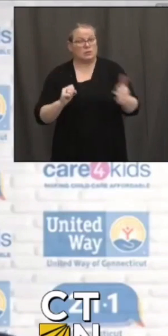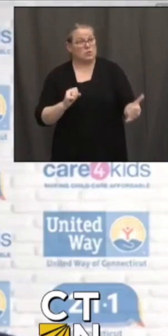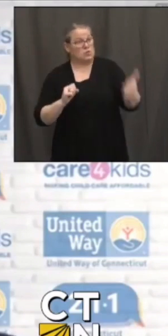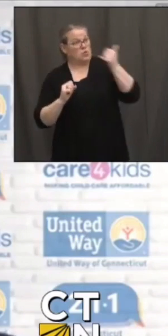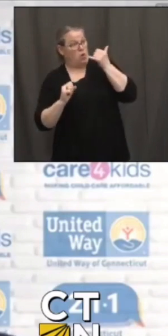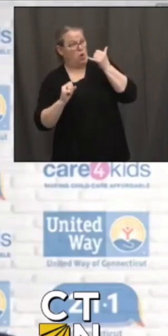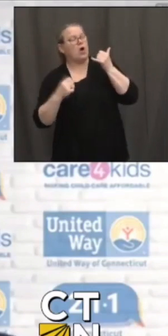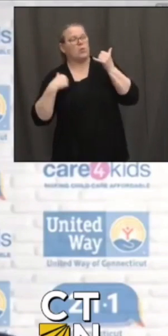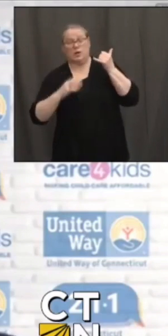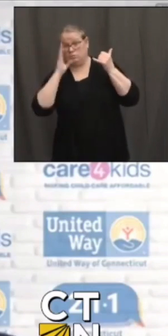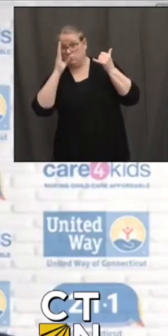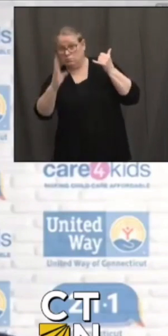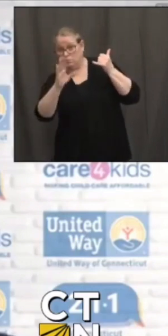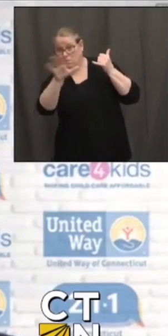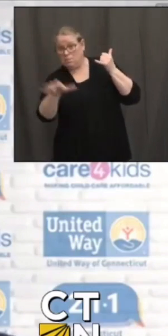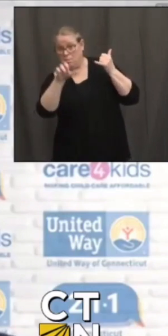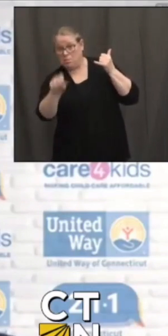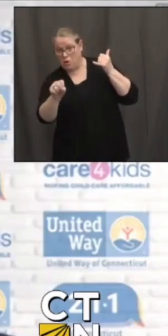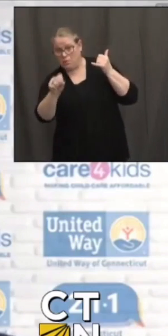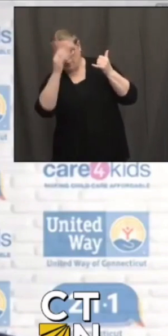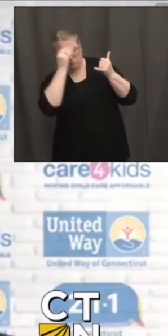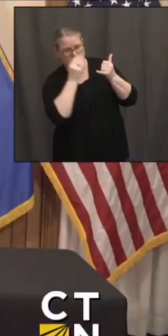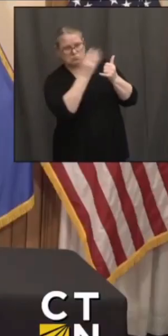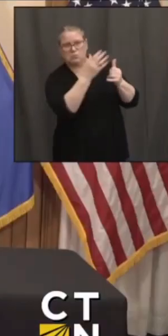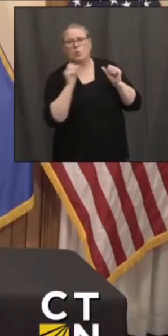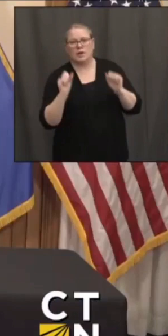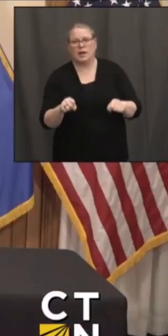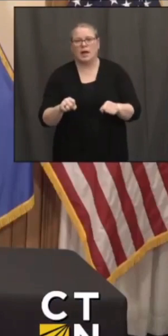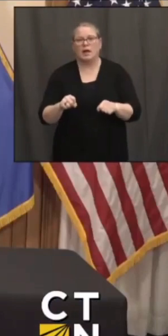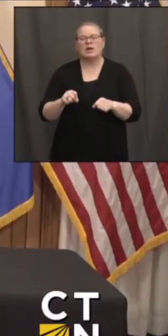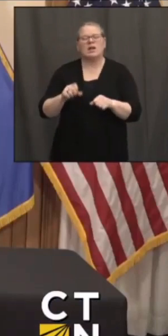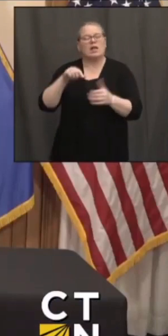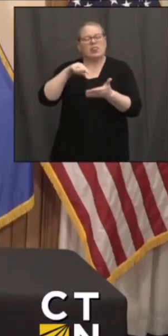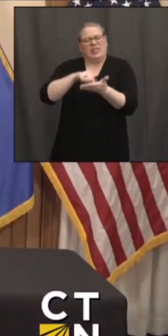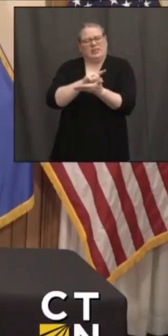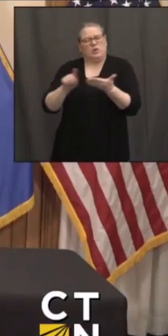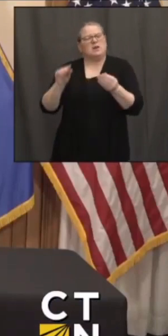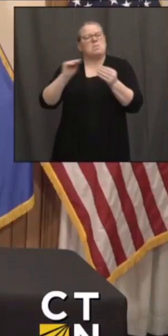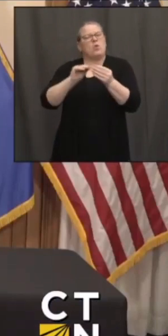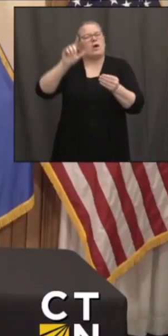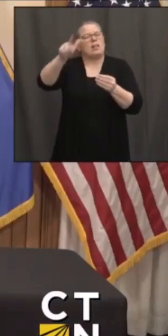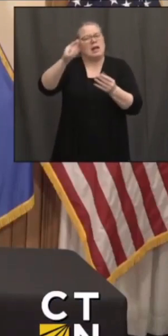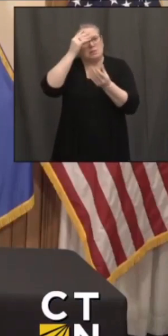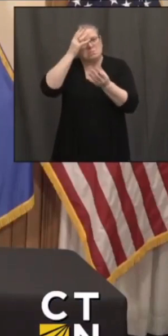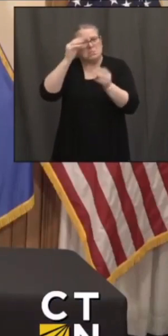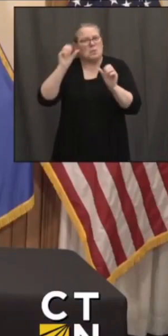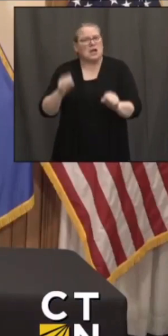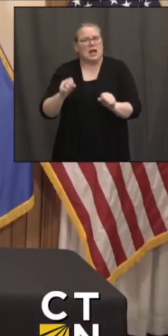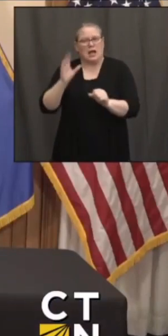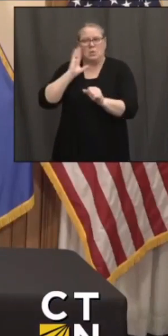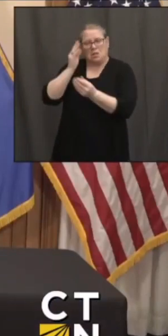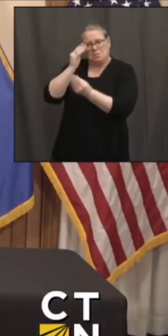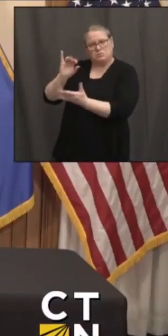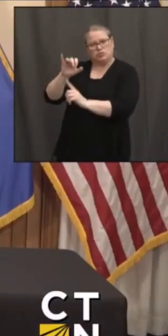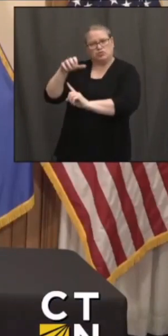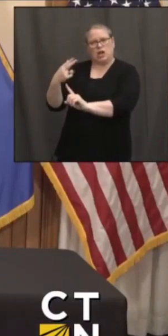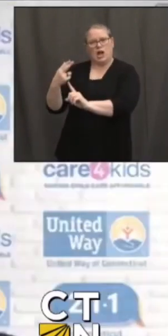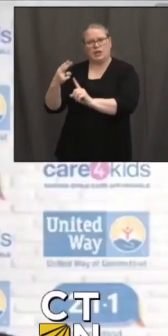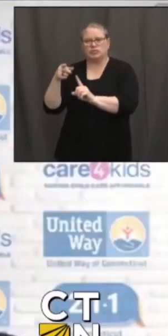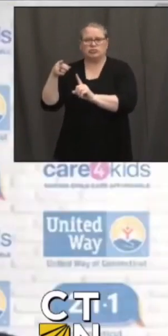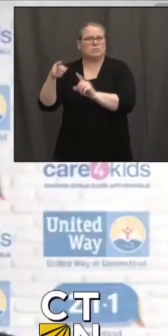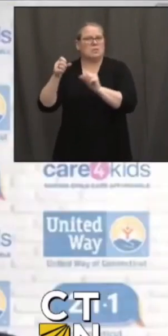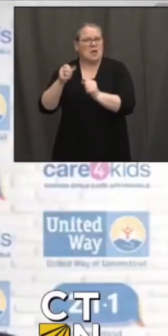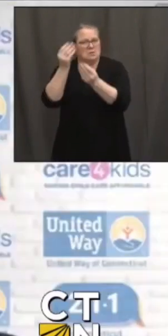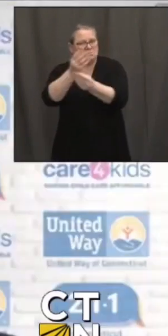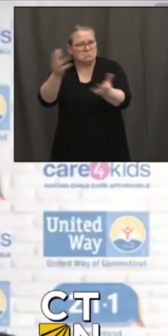some updates on that even later this week through Josh, if you'd like. Do we know where those locations are going to be? Just today, we